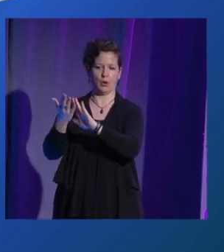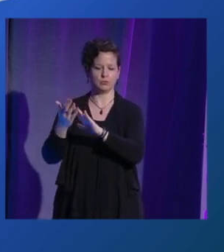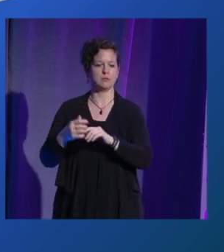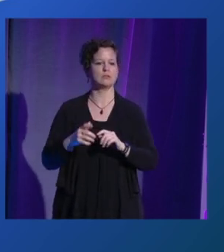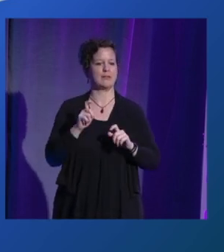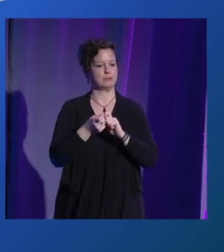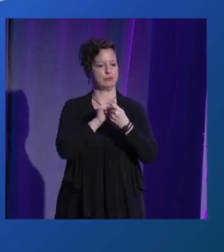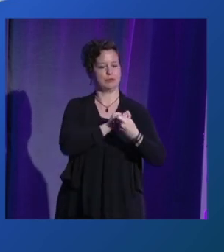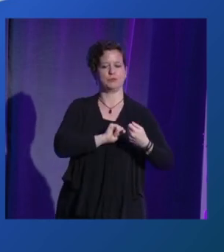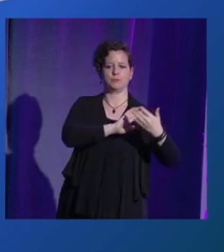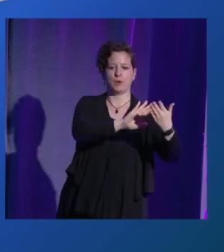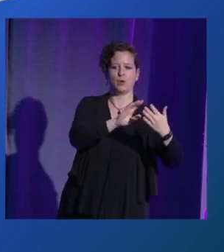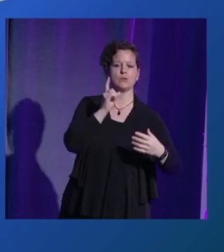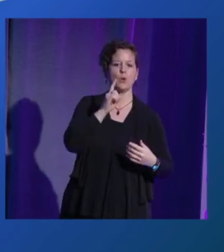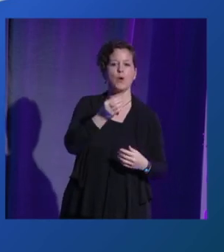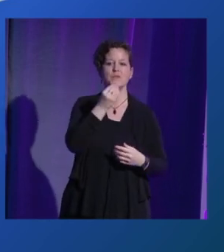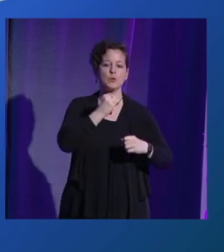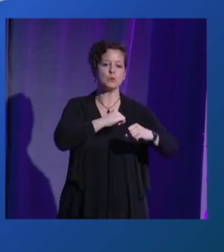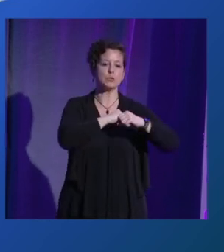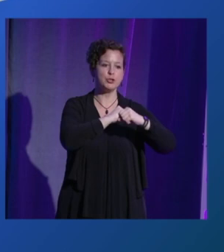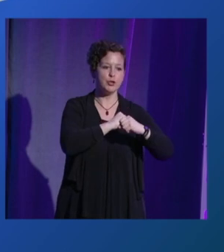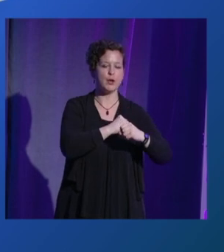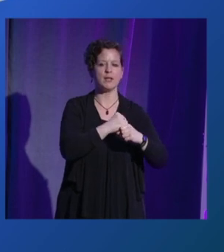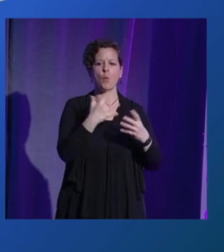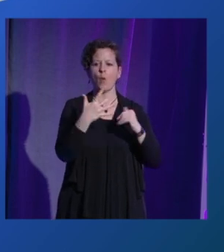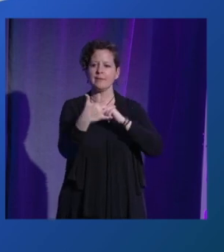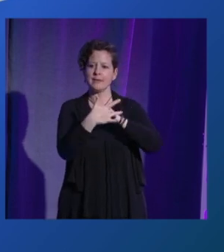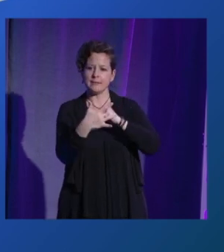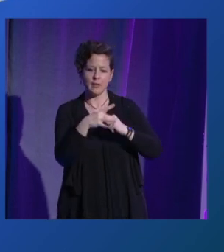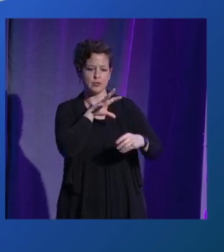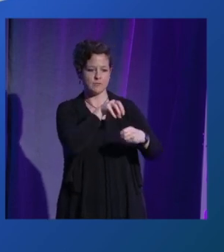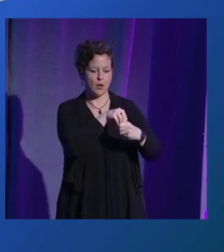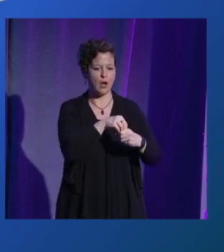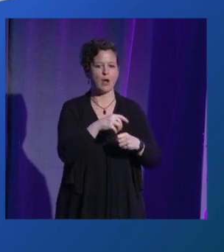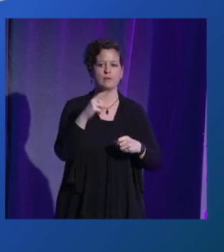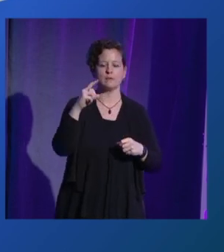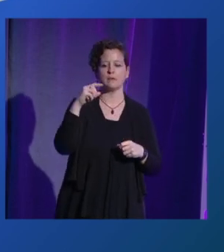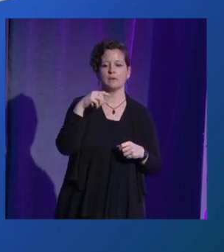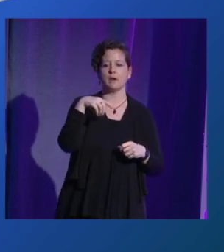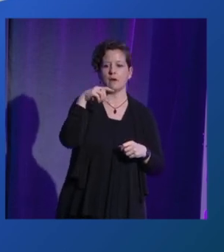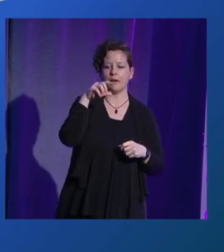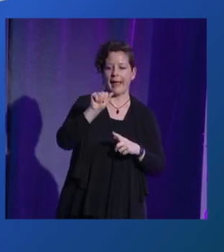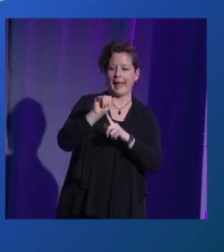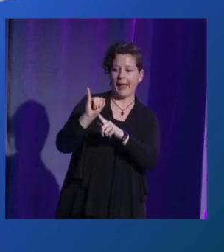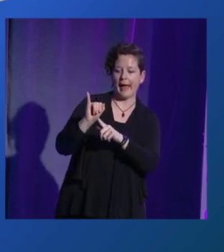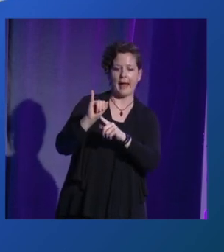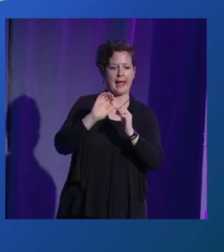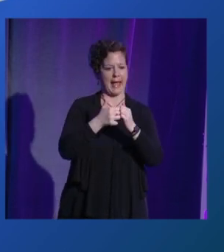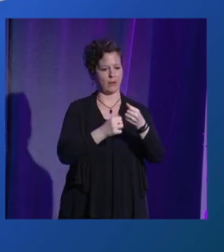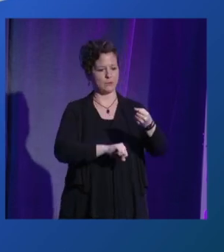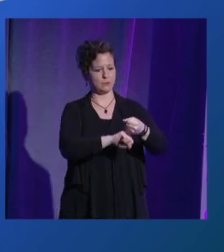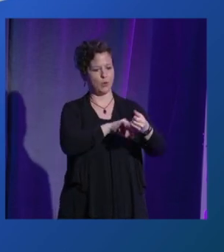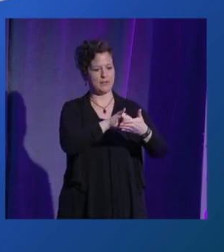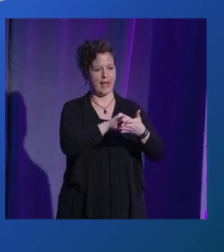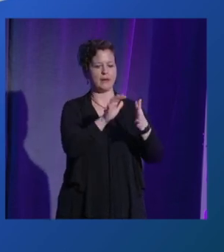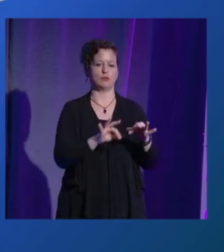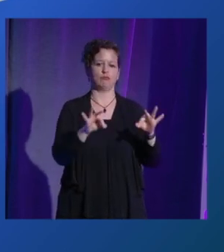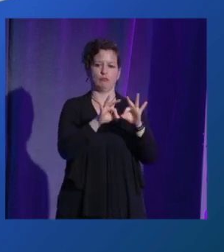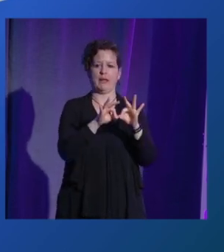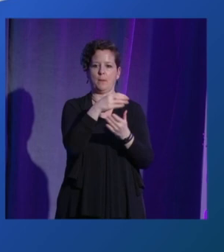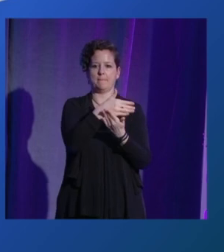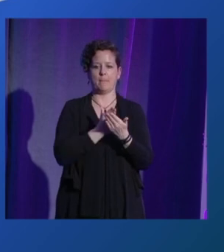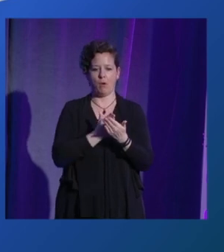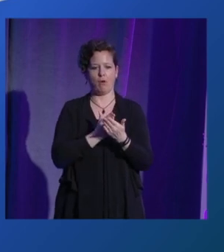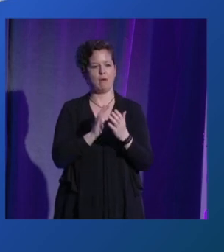just food security itself but the technology and those applications of geospatial AI is a critical uh it's a critical layer of our ability to